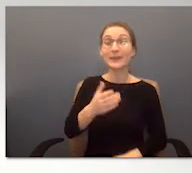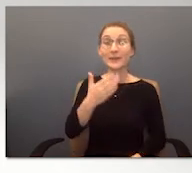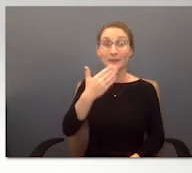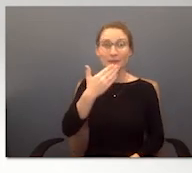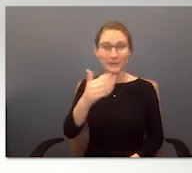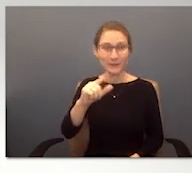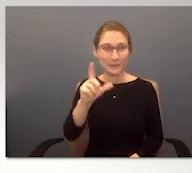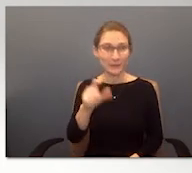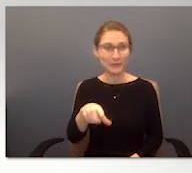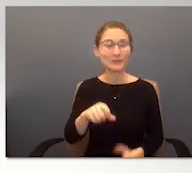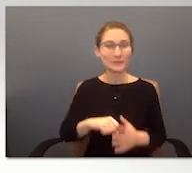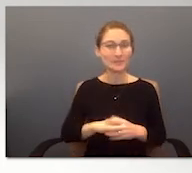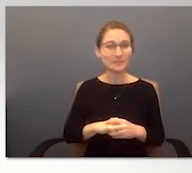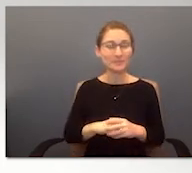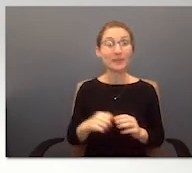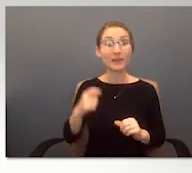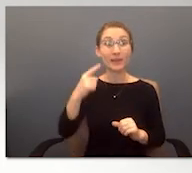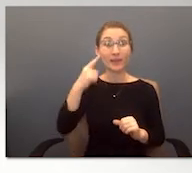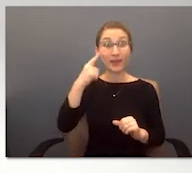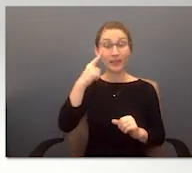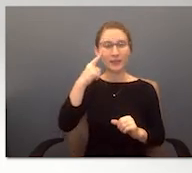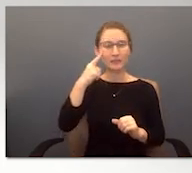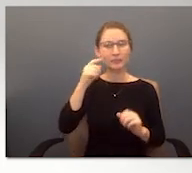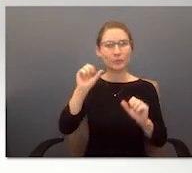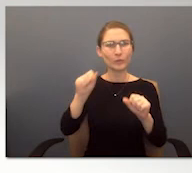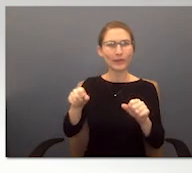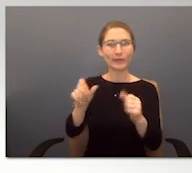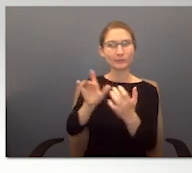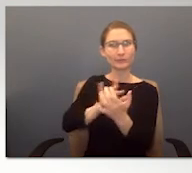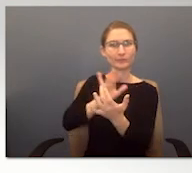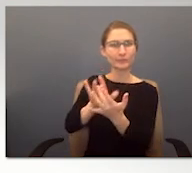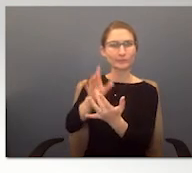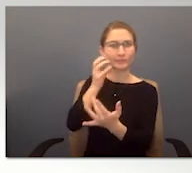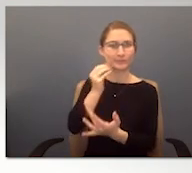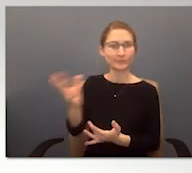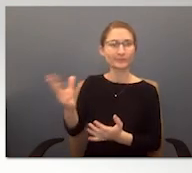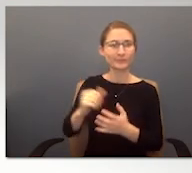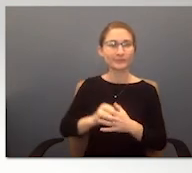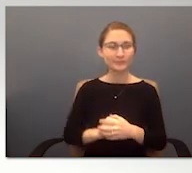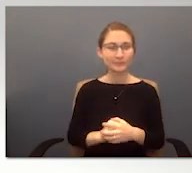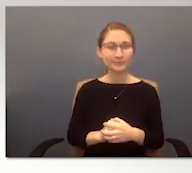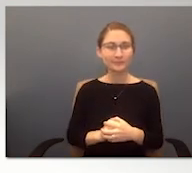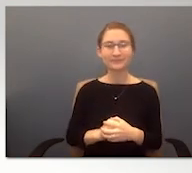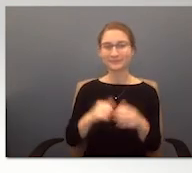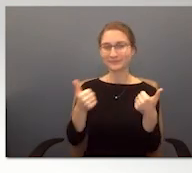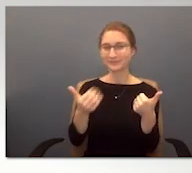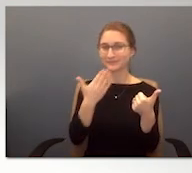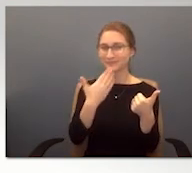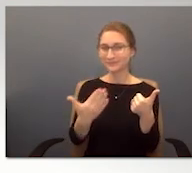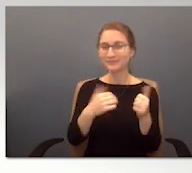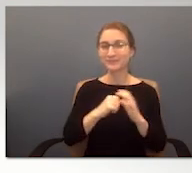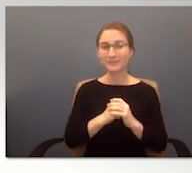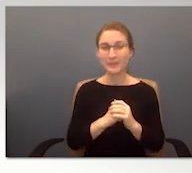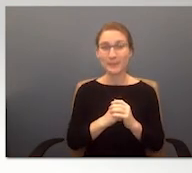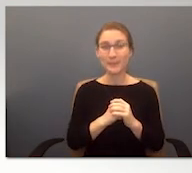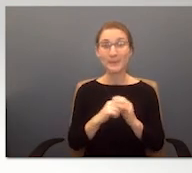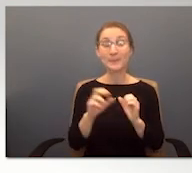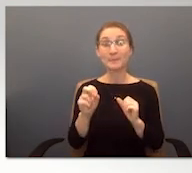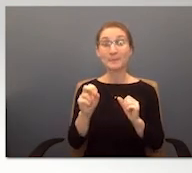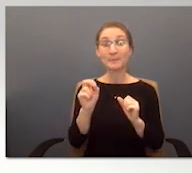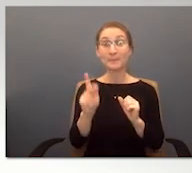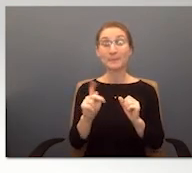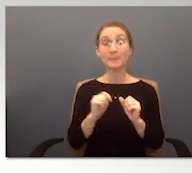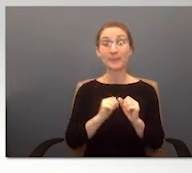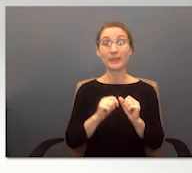Well, thanks for the question, and I think we can get back with you, and yeah, excellent. Thank you, thank you, thank